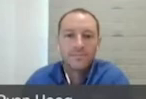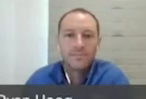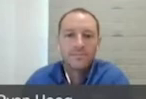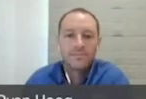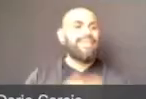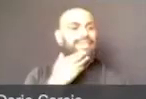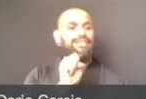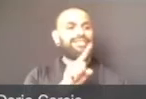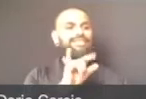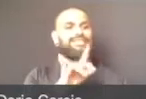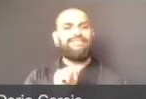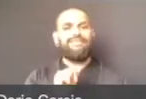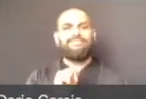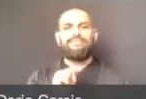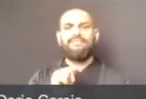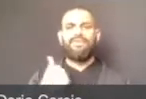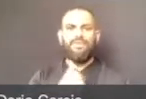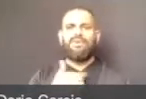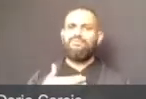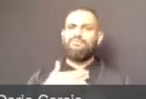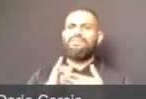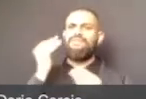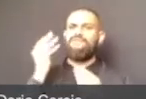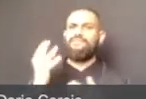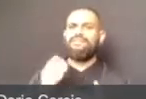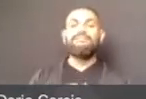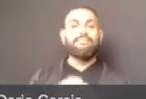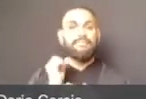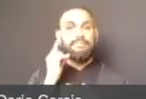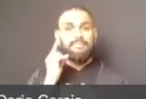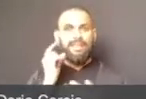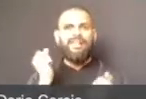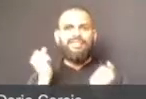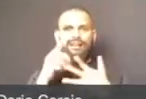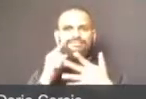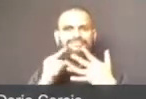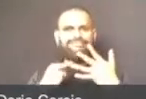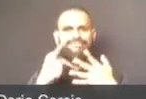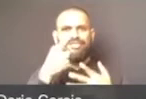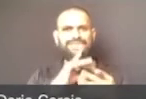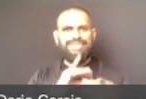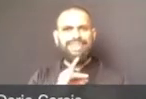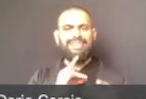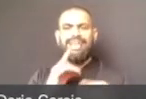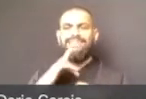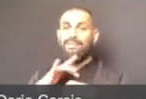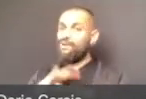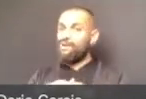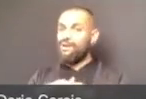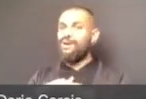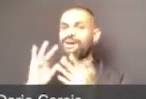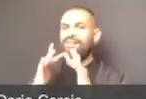Sylvia. We appreciate that information. But please know a lot of that is available, as she said, on our website.